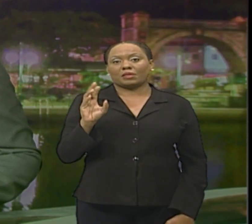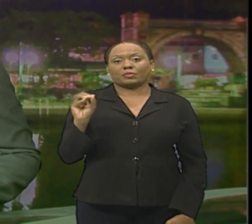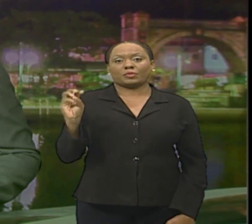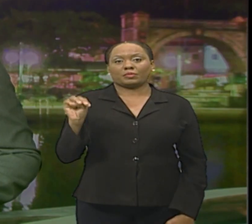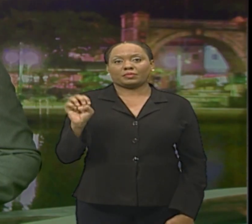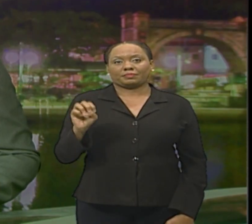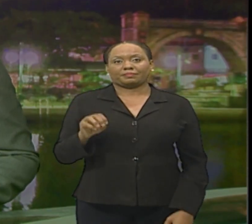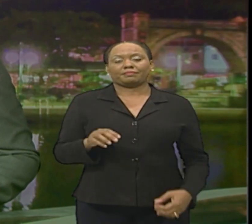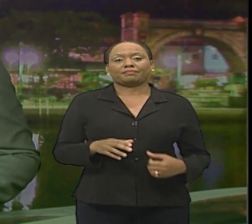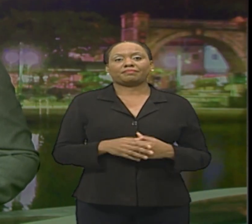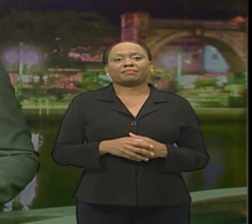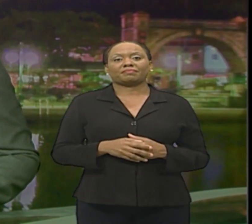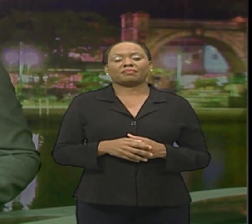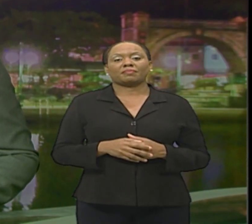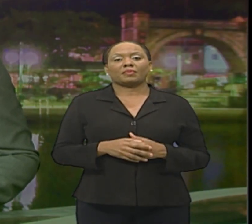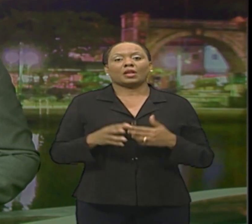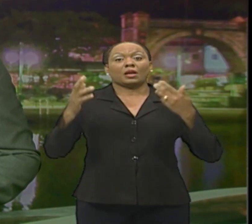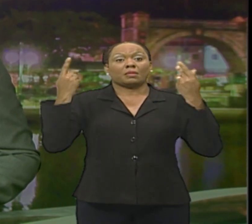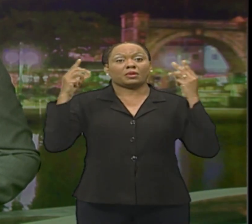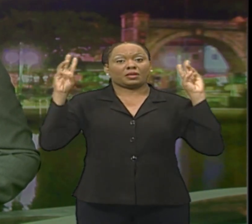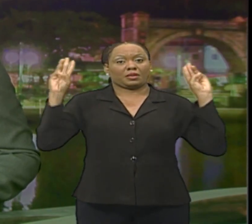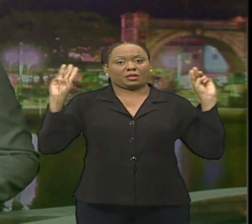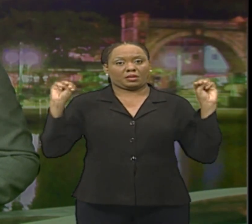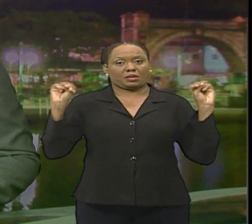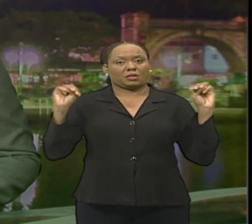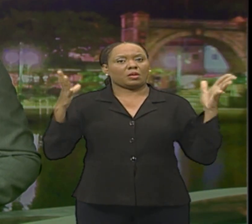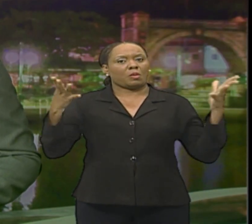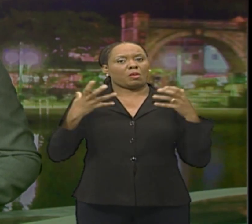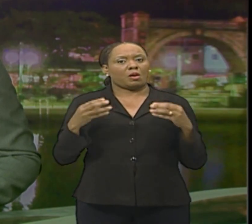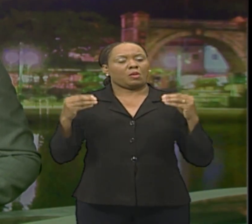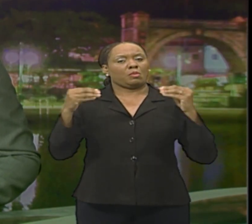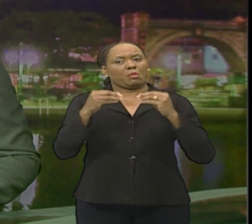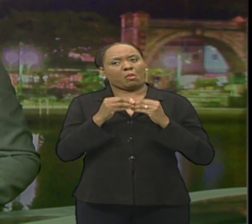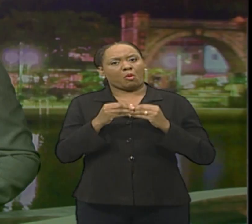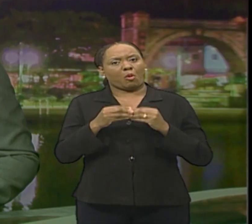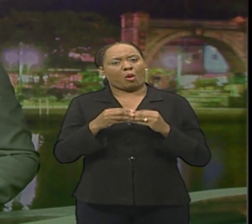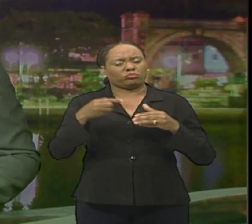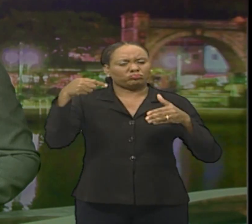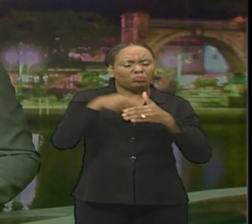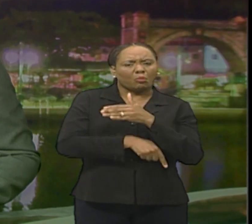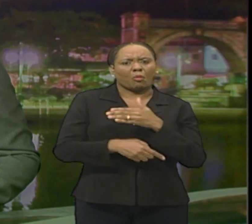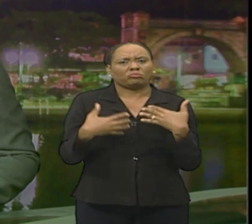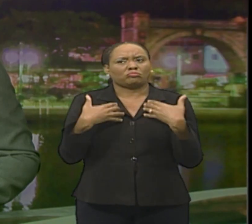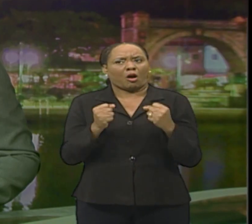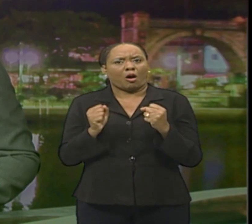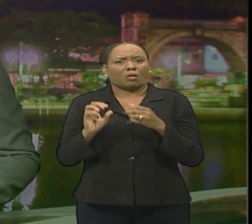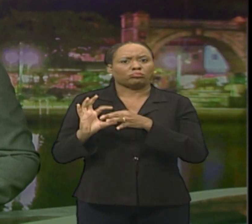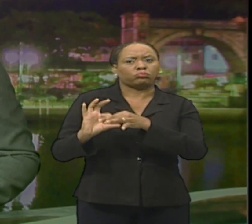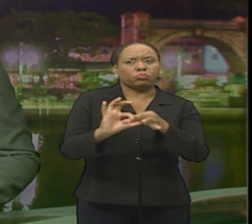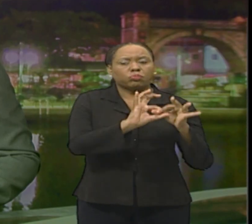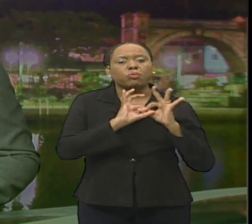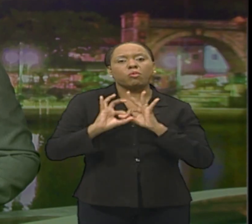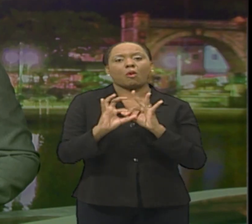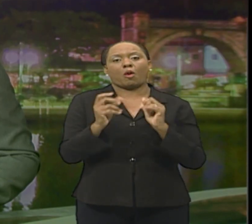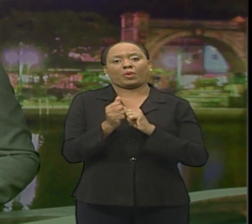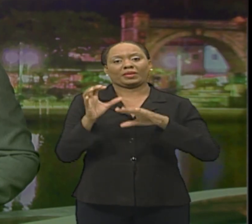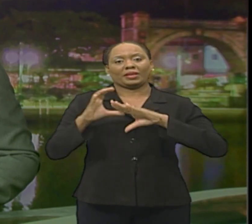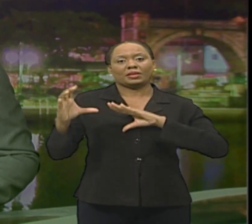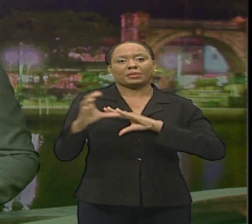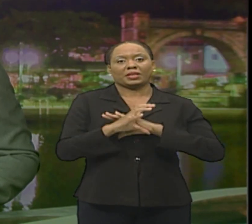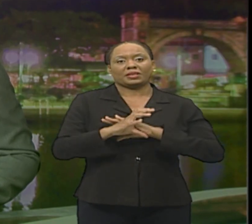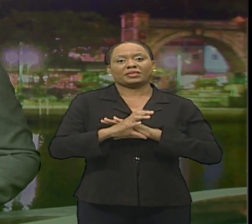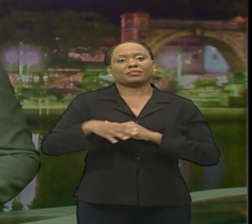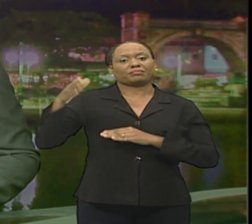Mia Motley has made a strong appeal for deeper ties between Caribbean nations. She made the call during her address to the